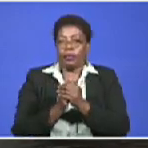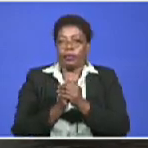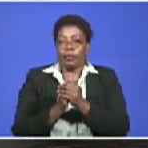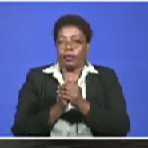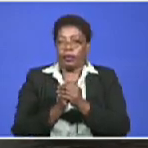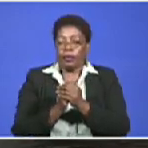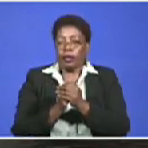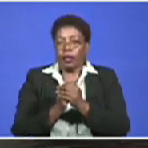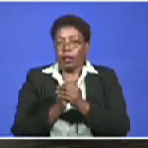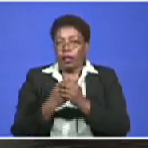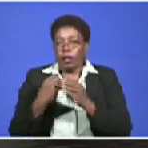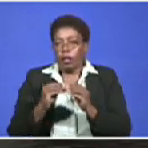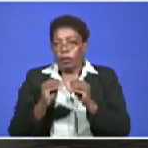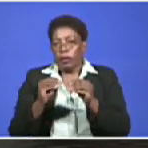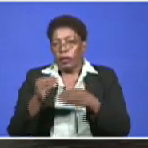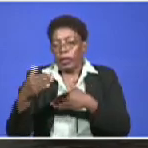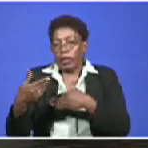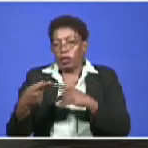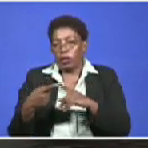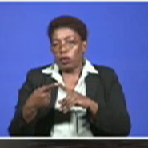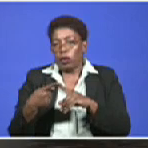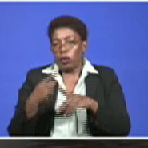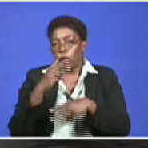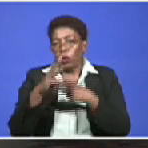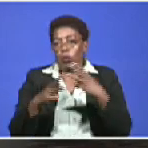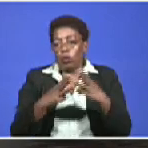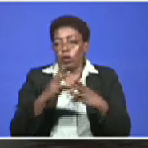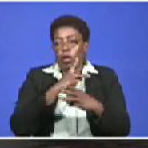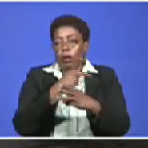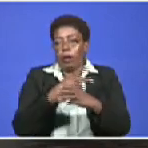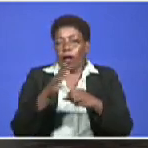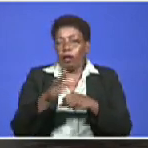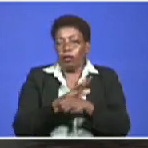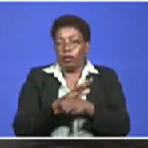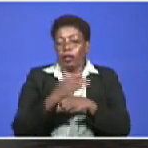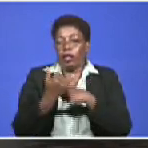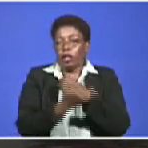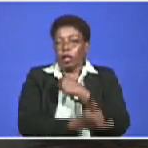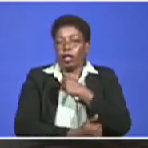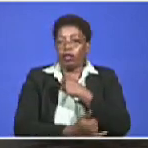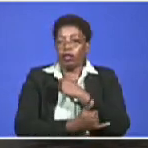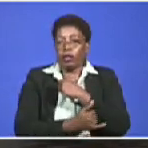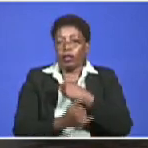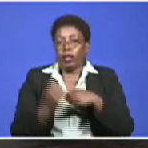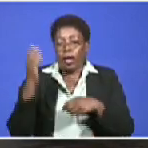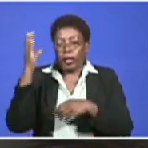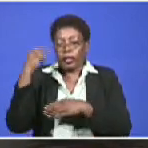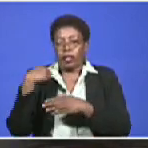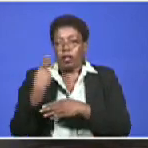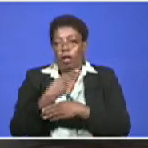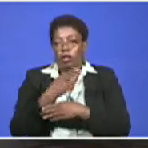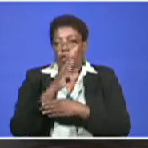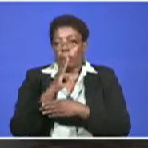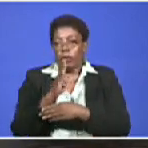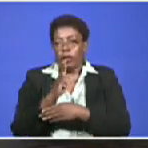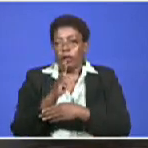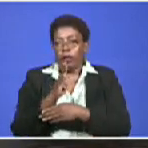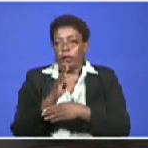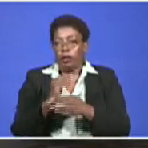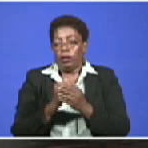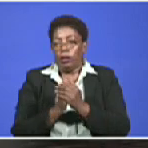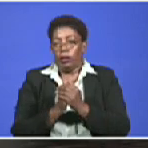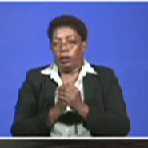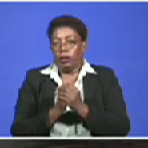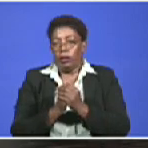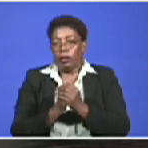geographically placed right next to the world's most powerful country, and I consider us sometimes as the remora fish